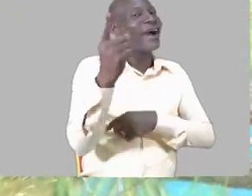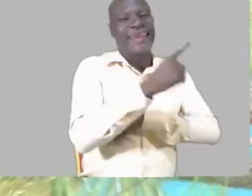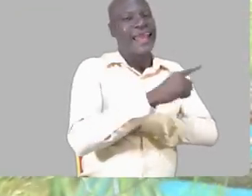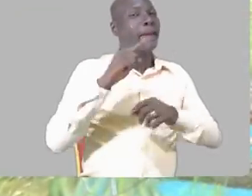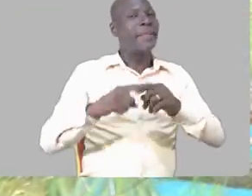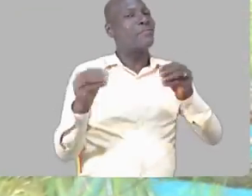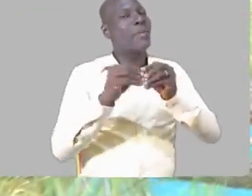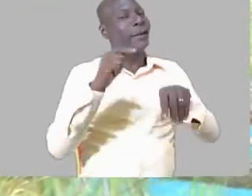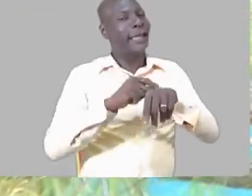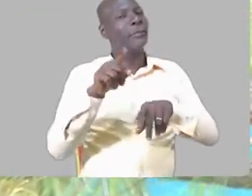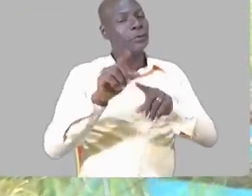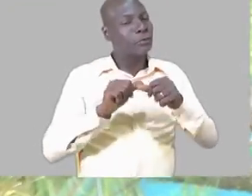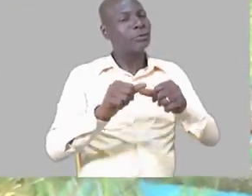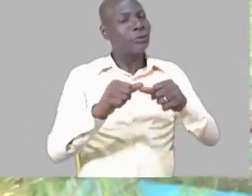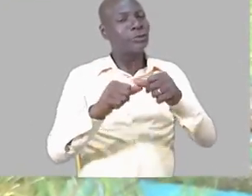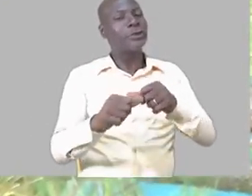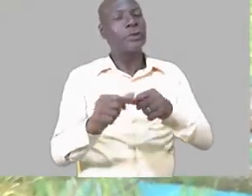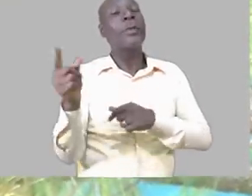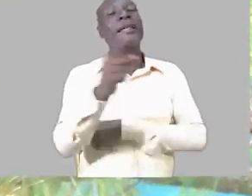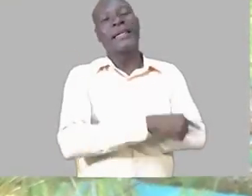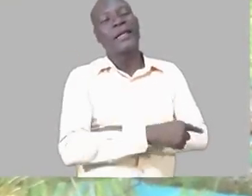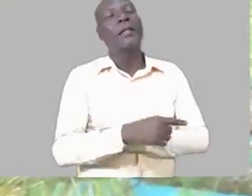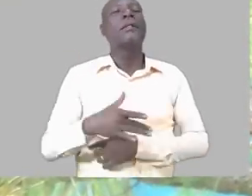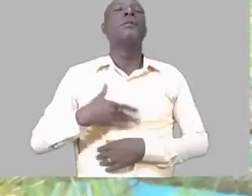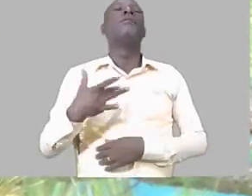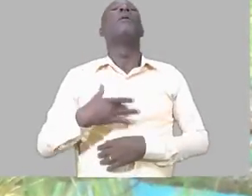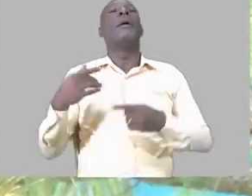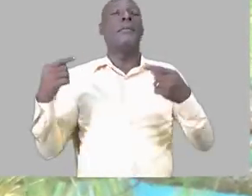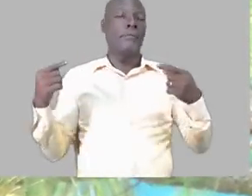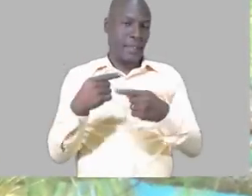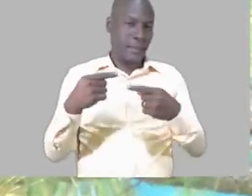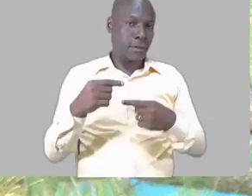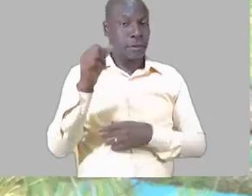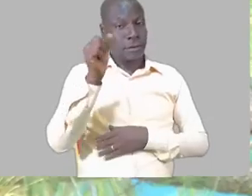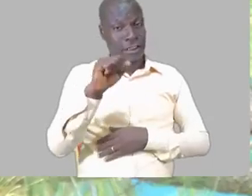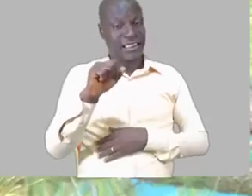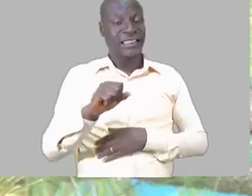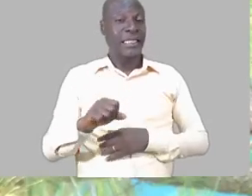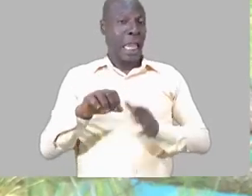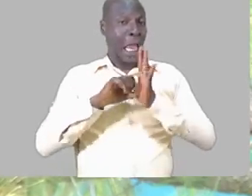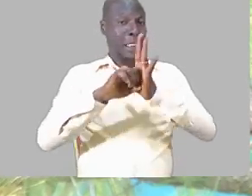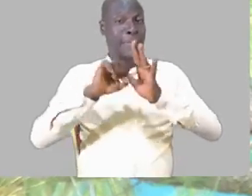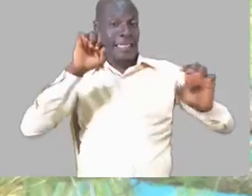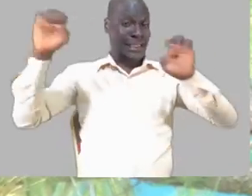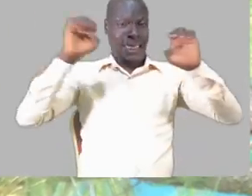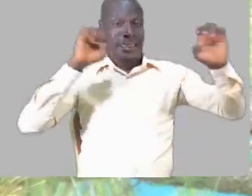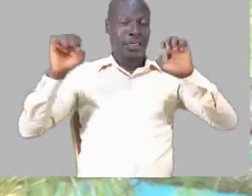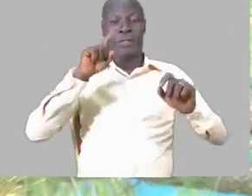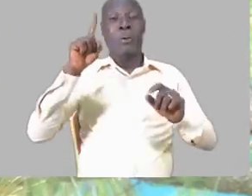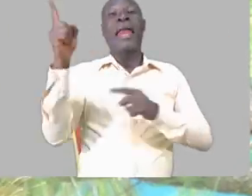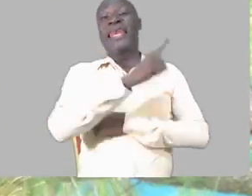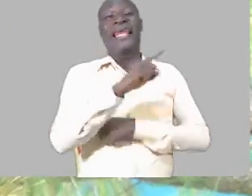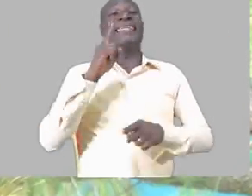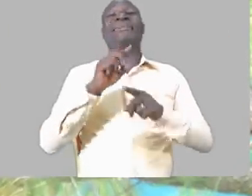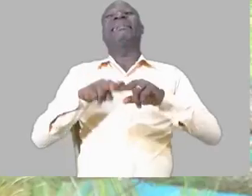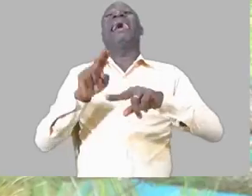be ye exercise wo ye wi a ade ache no pa ne se opesa wo san sori koye bie mu a ho na abete se onipadua no e be ka kire